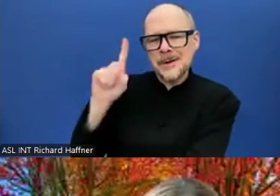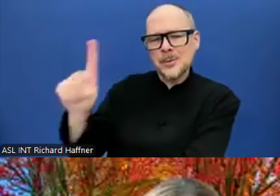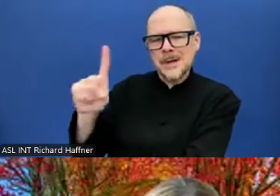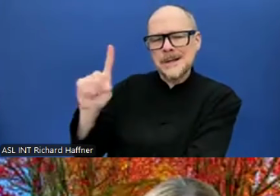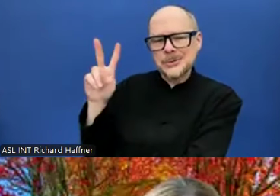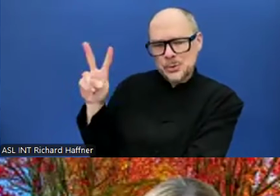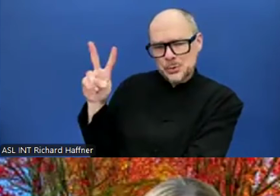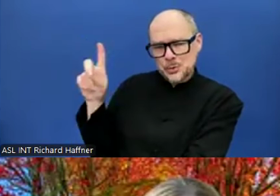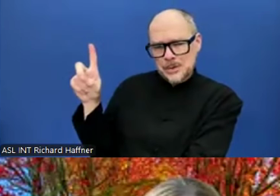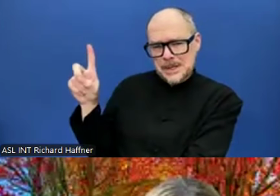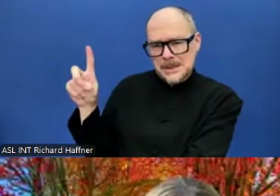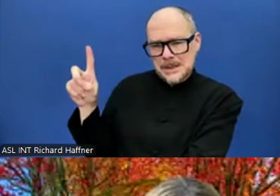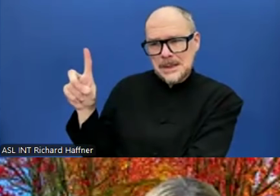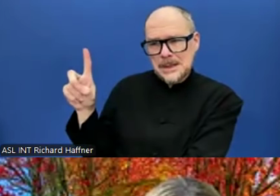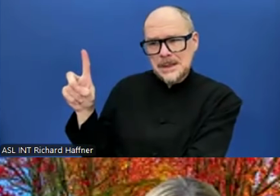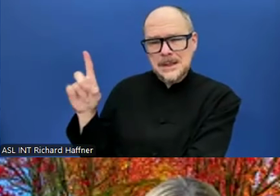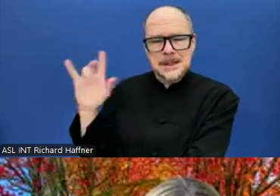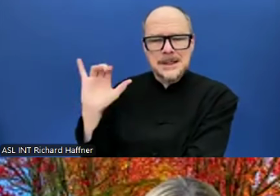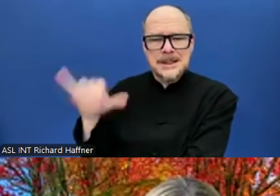11121, which is